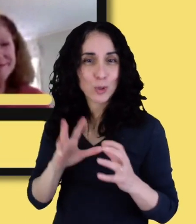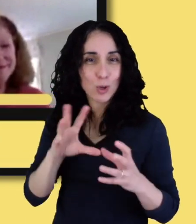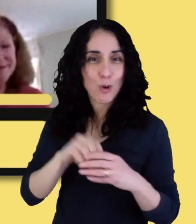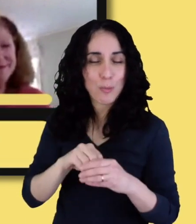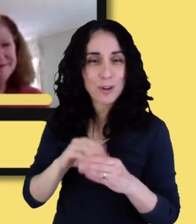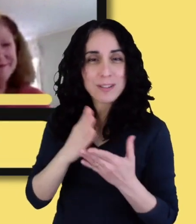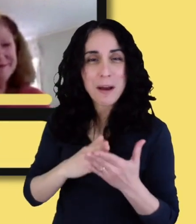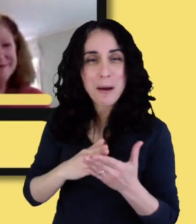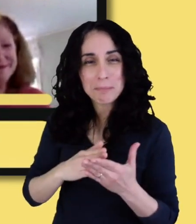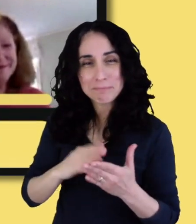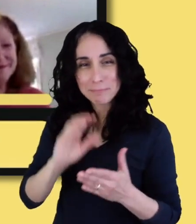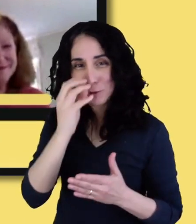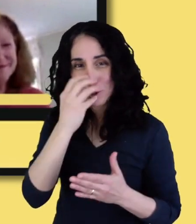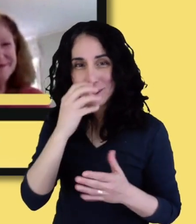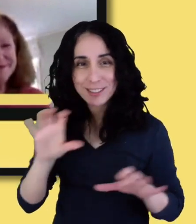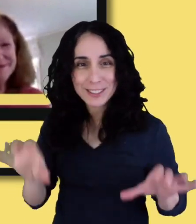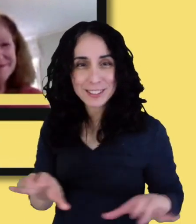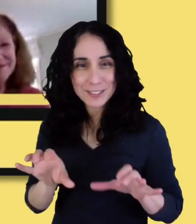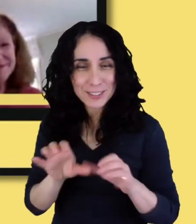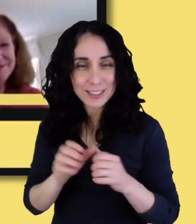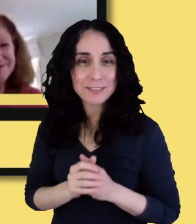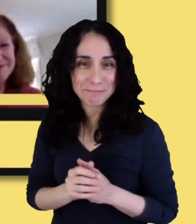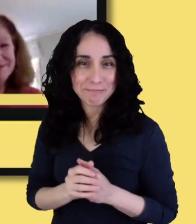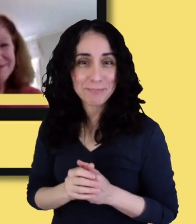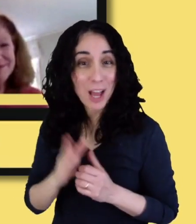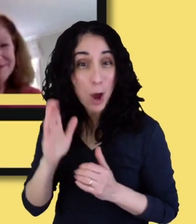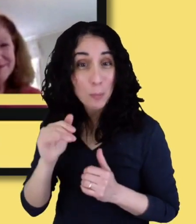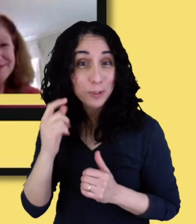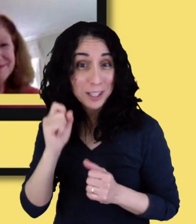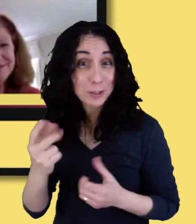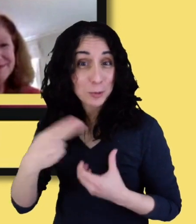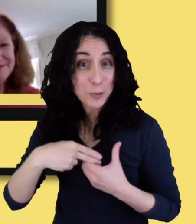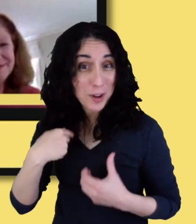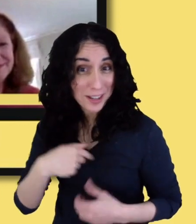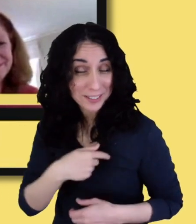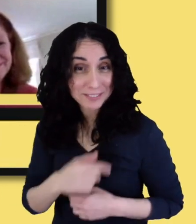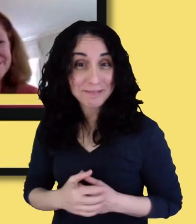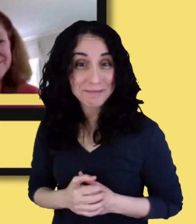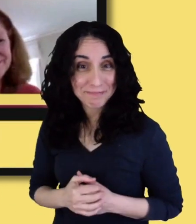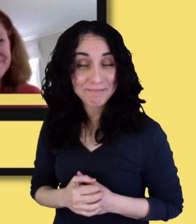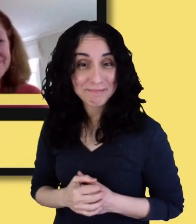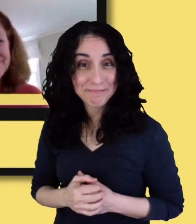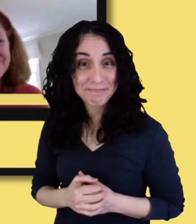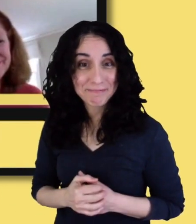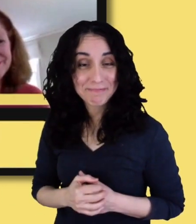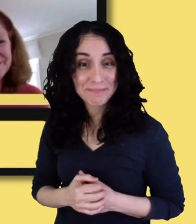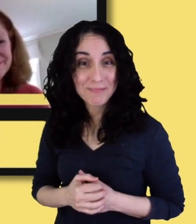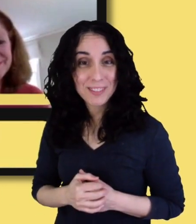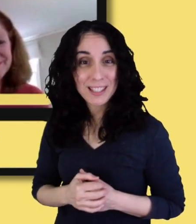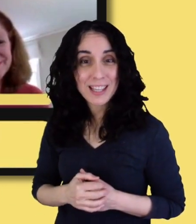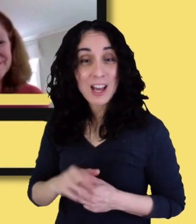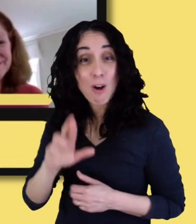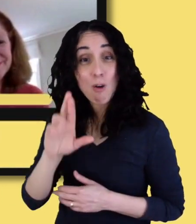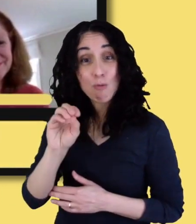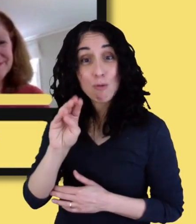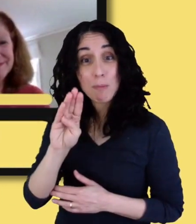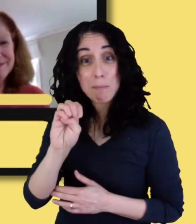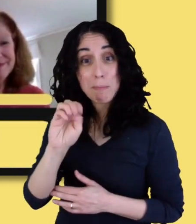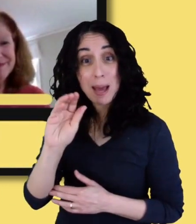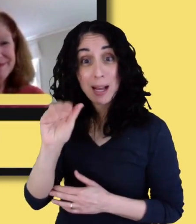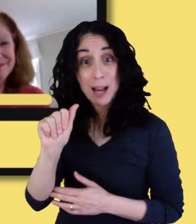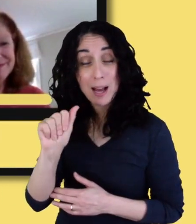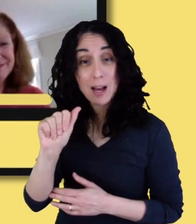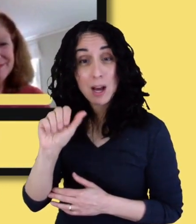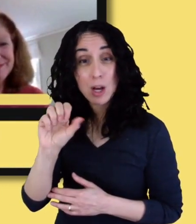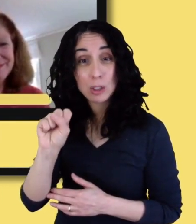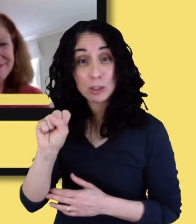really hope that you're able to tune in, and you will actually be able to see that hosted by our very own Rebecca Schwartz,